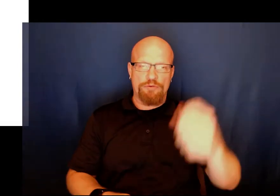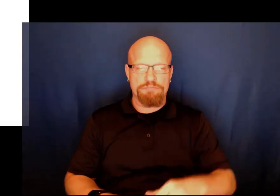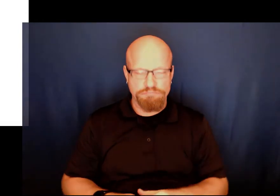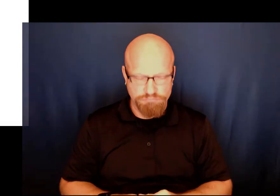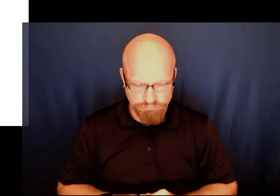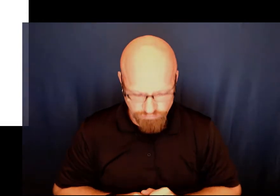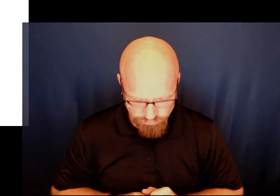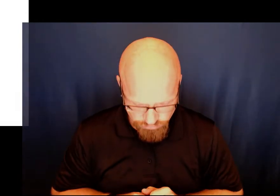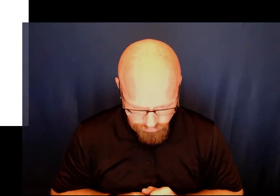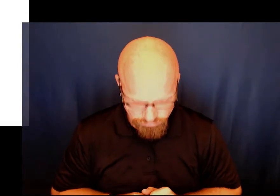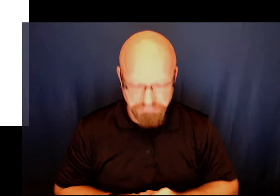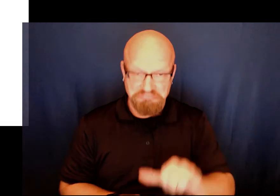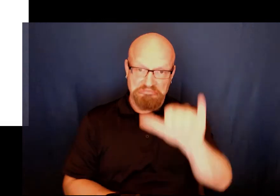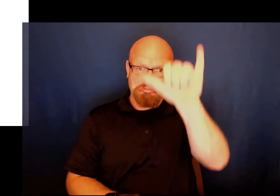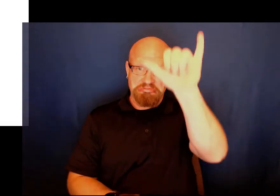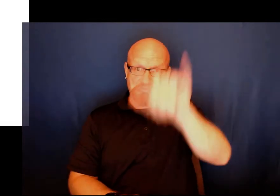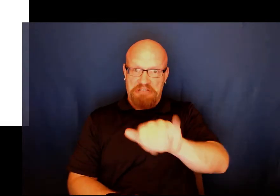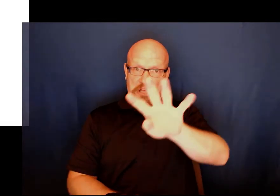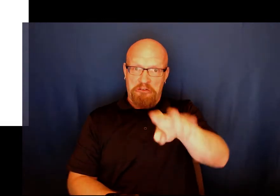Y equals x squared.